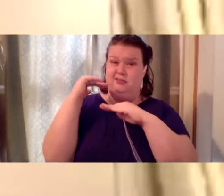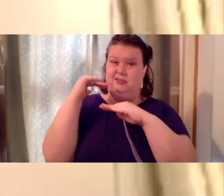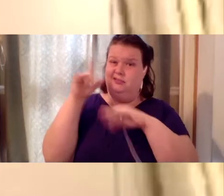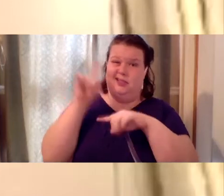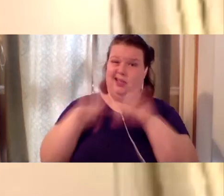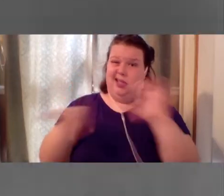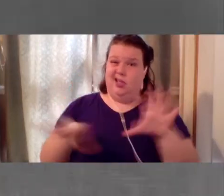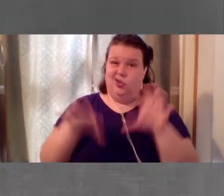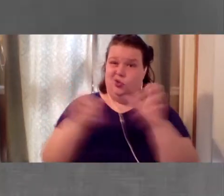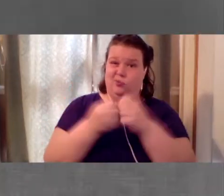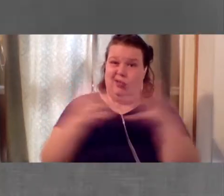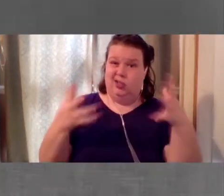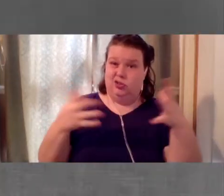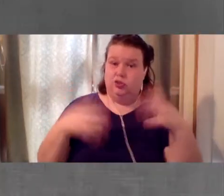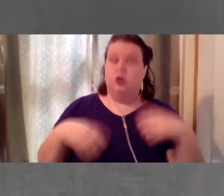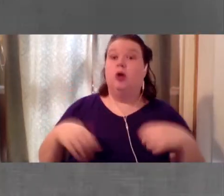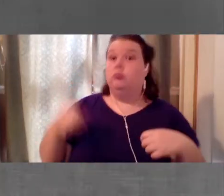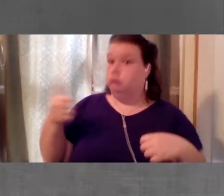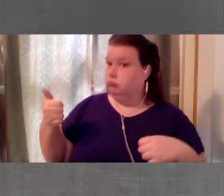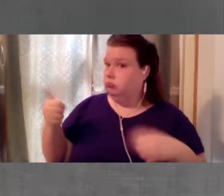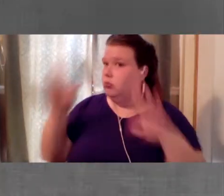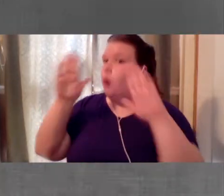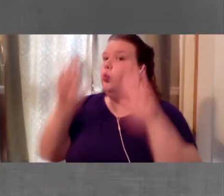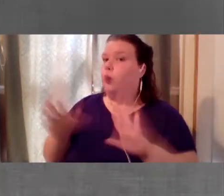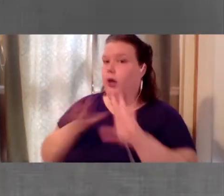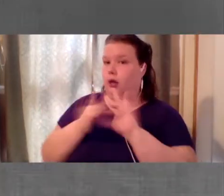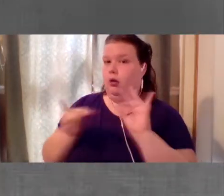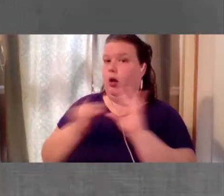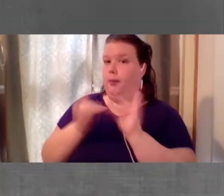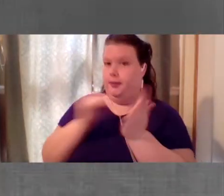Great comment. I'm making note of that.